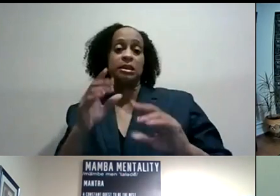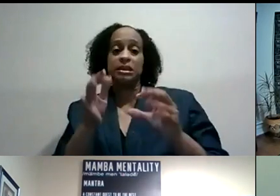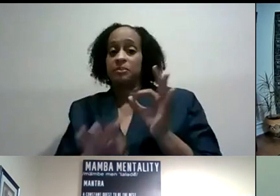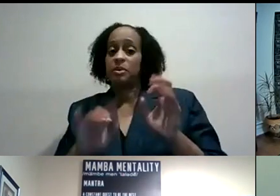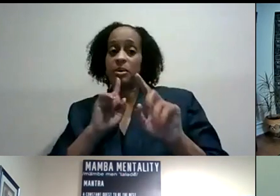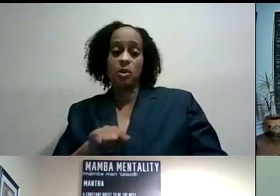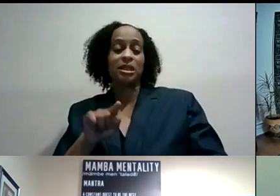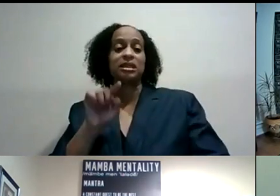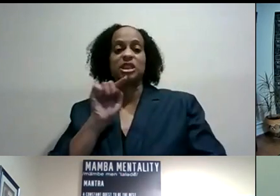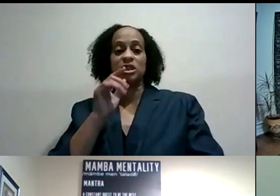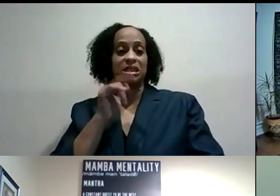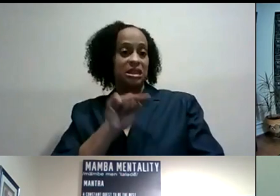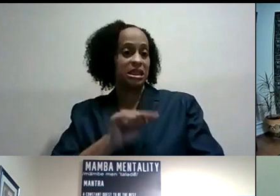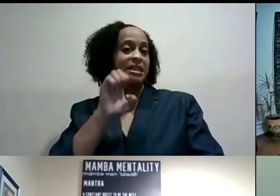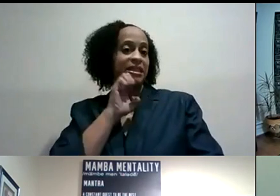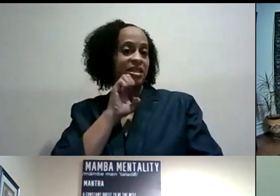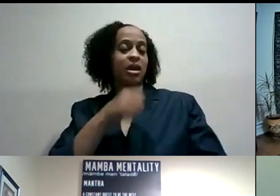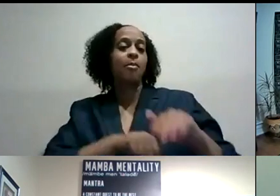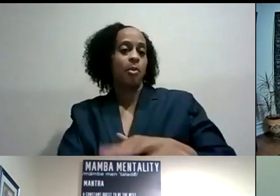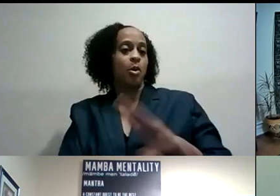she, Eve, bore again.